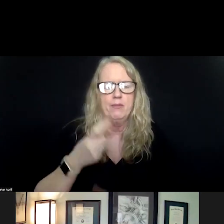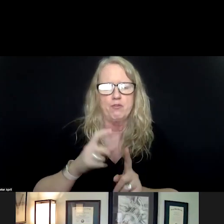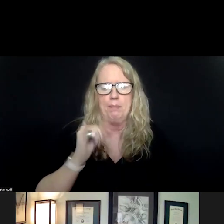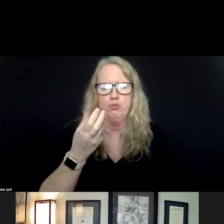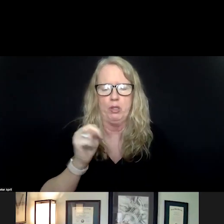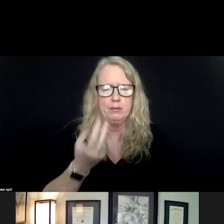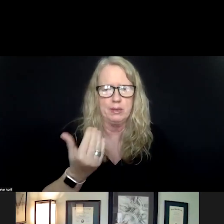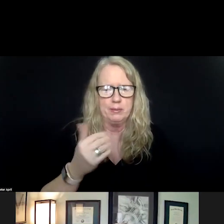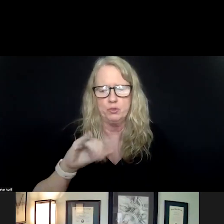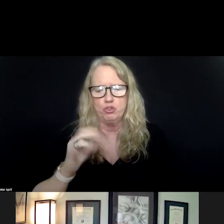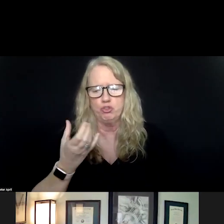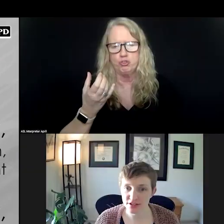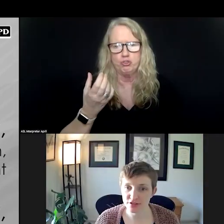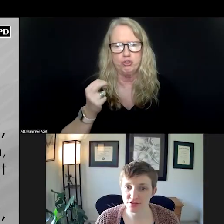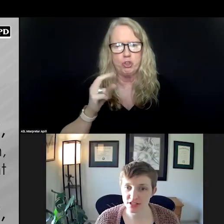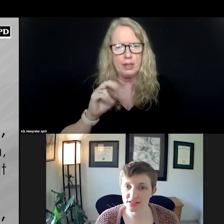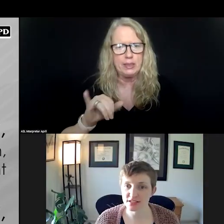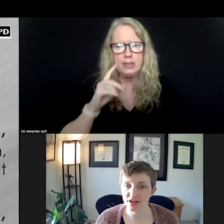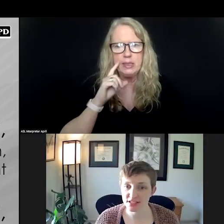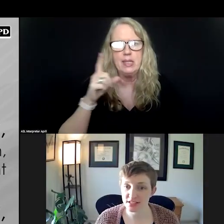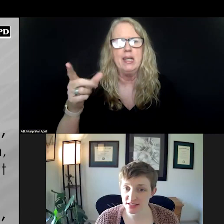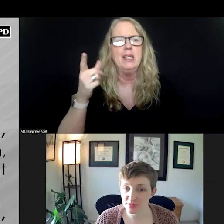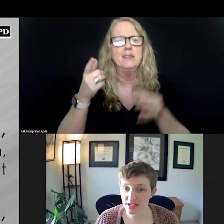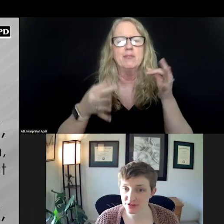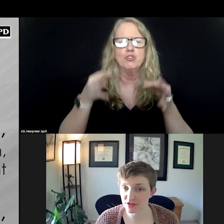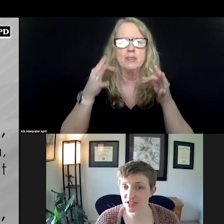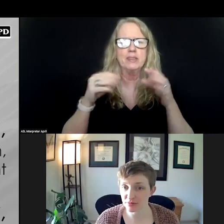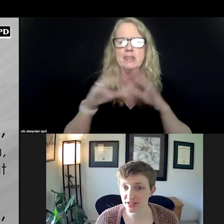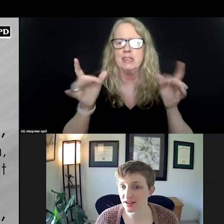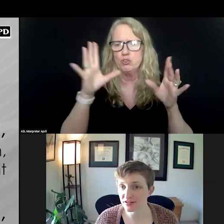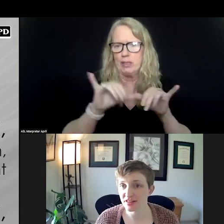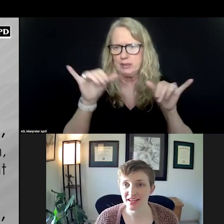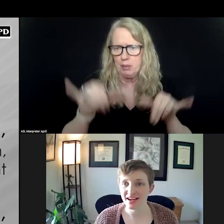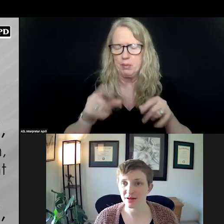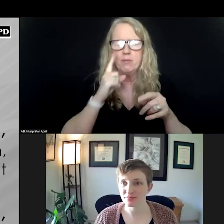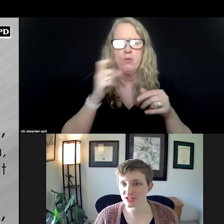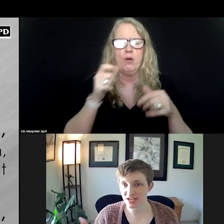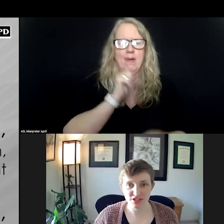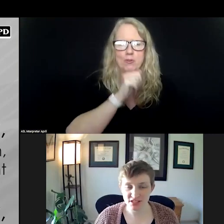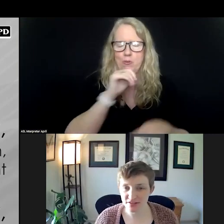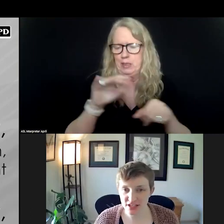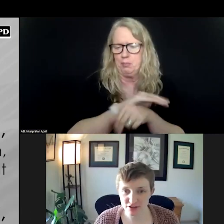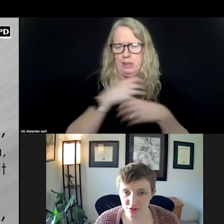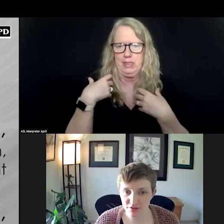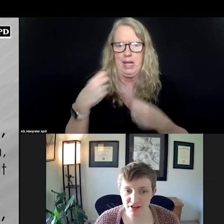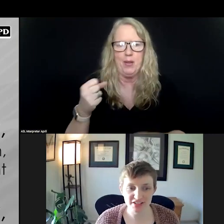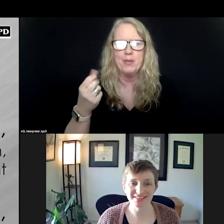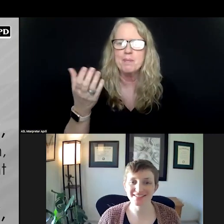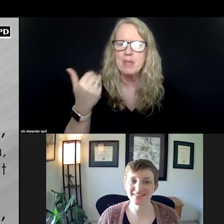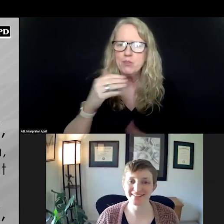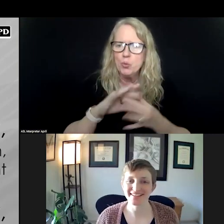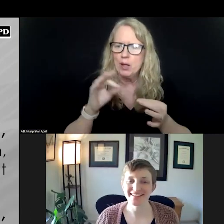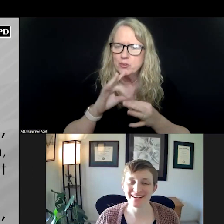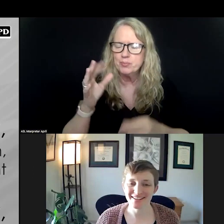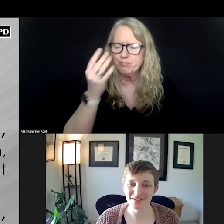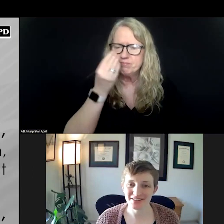again. Johnny Gasper is the Director of Justice and Crisis Systems at Arizona Complete Health. Johnny, would just love to hear your reflections